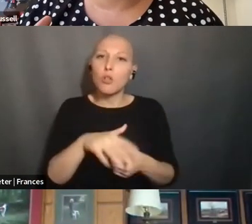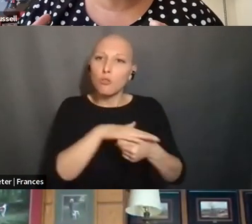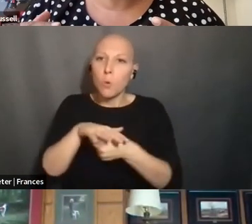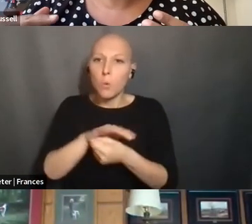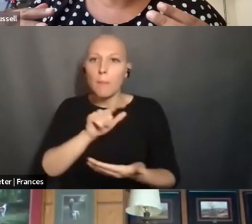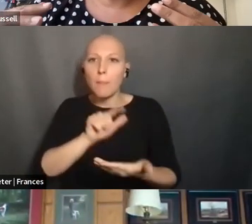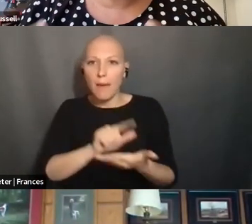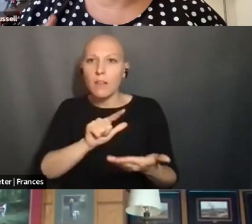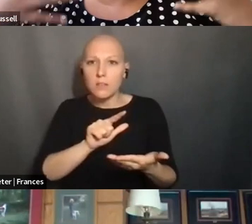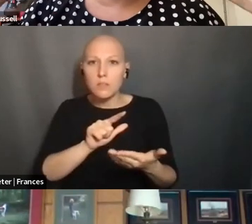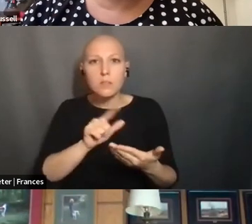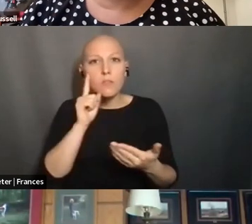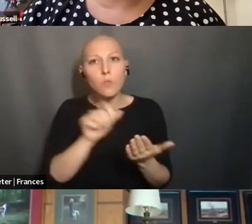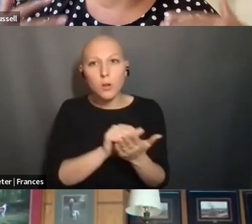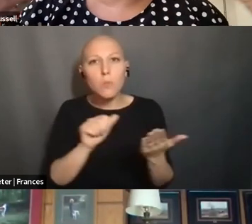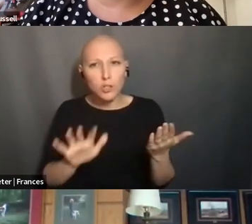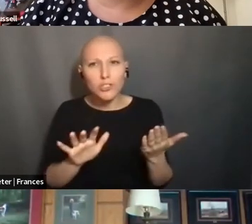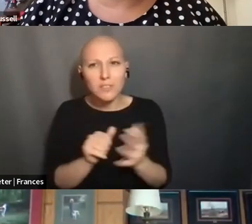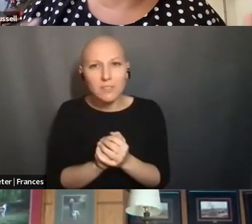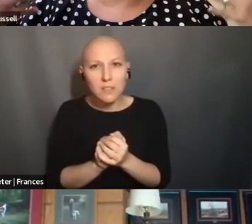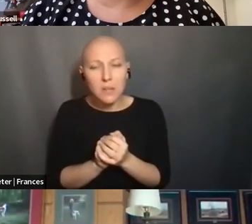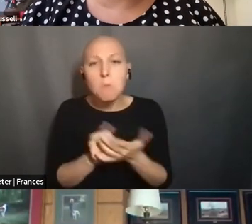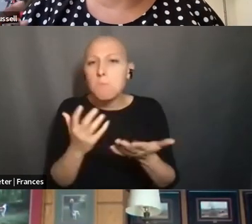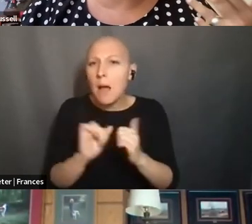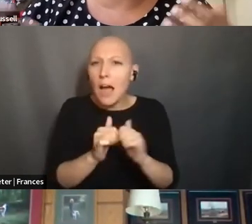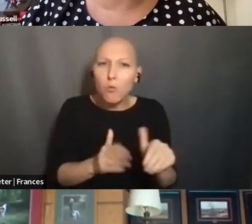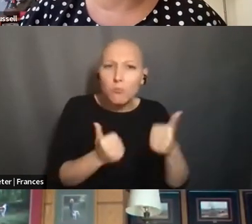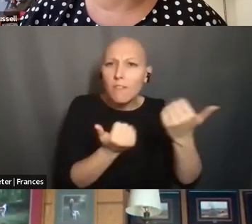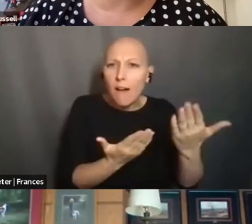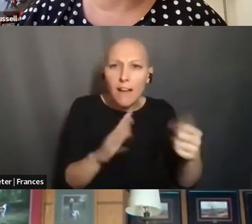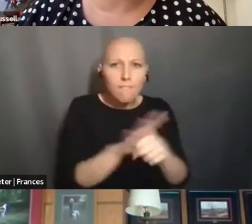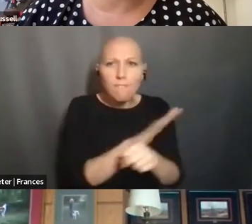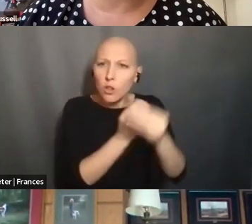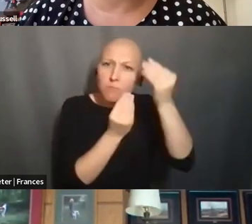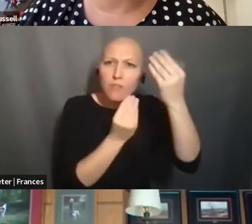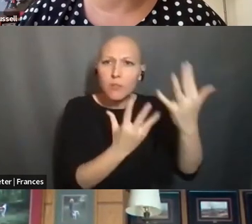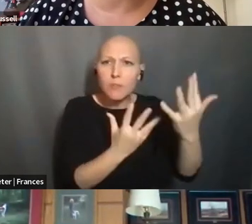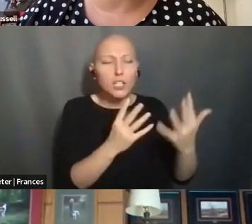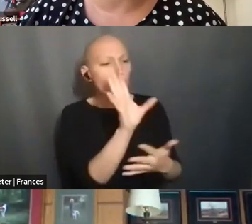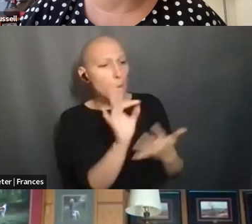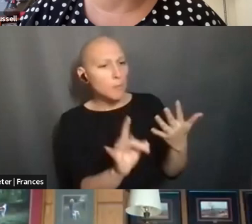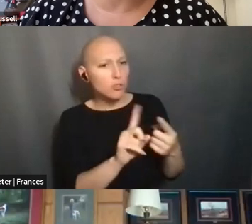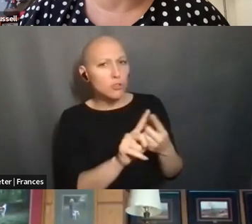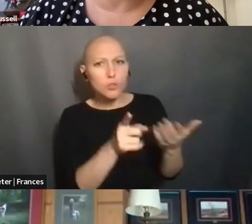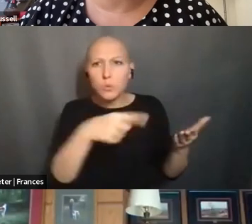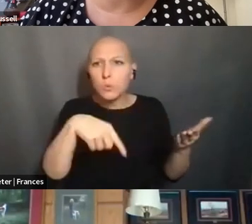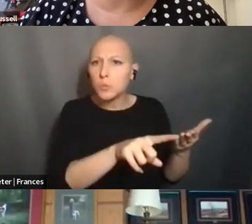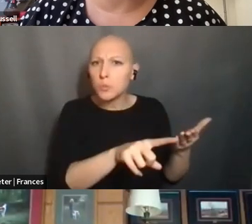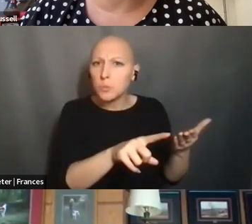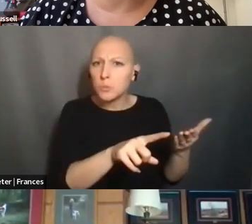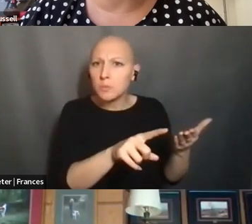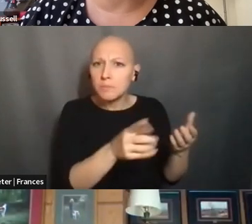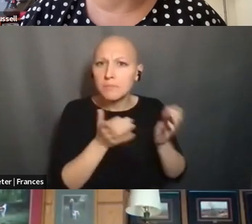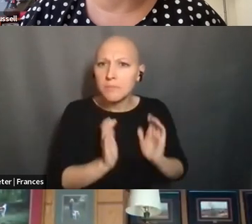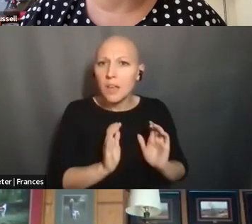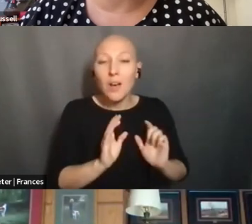So how do we offer choices to people and full information when we have these other timeline